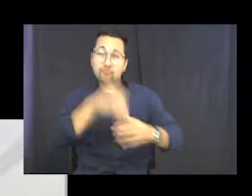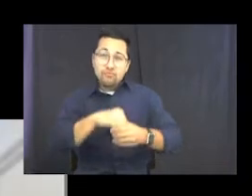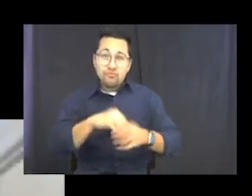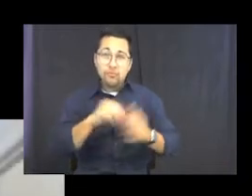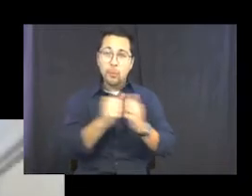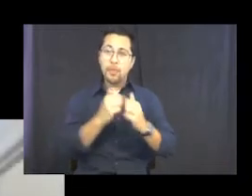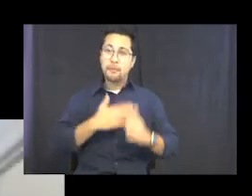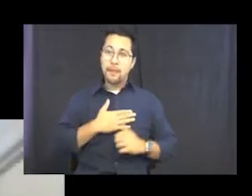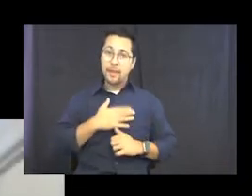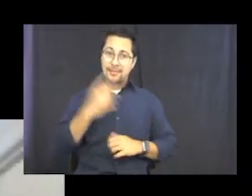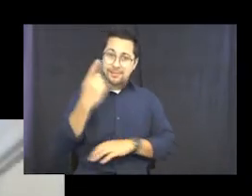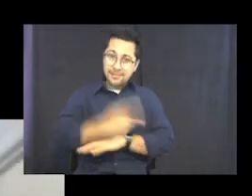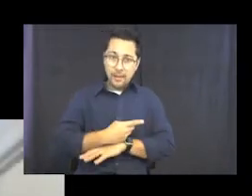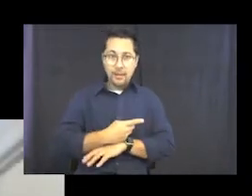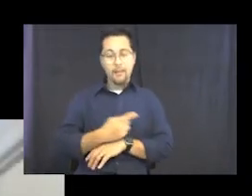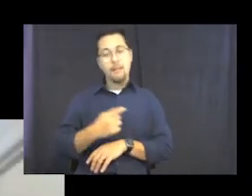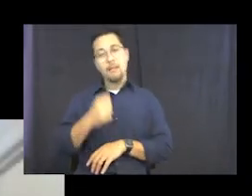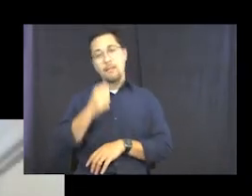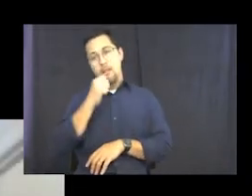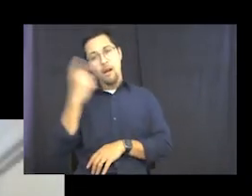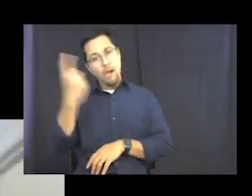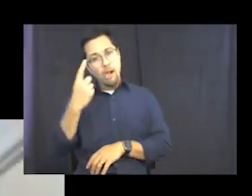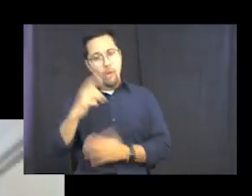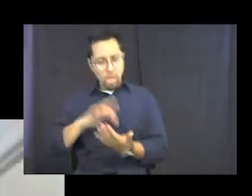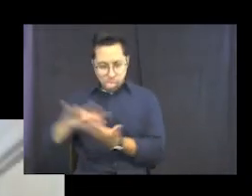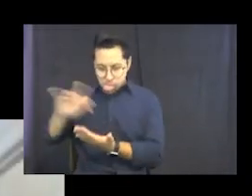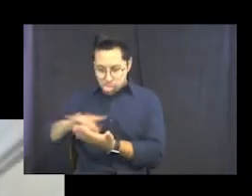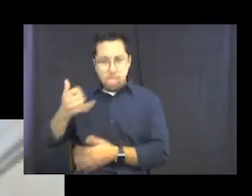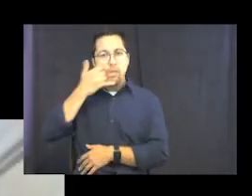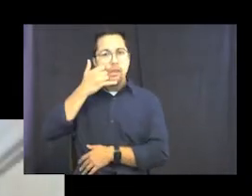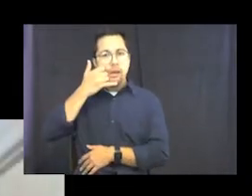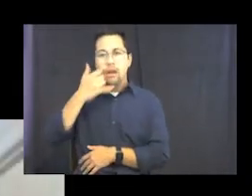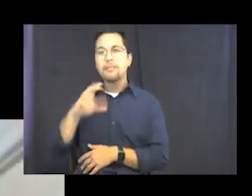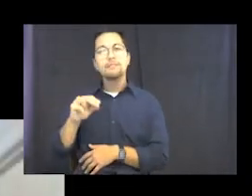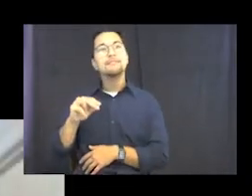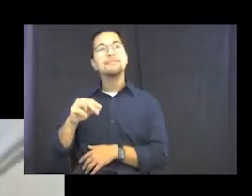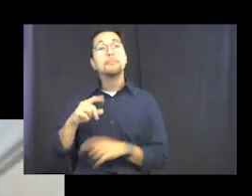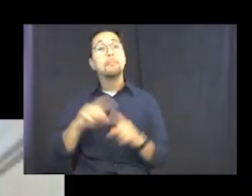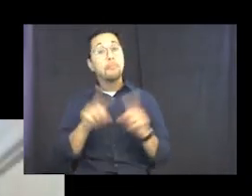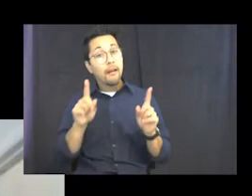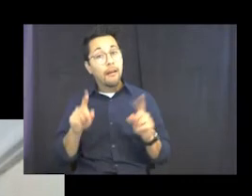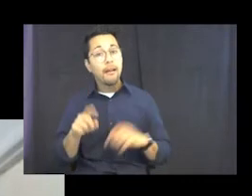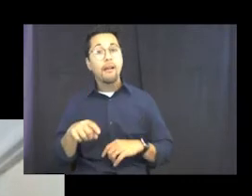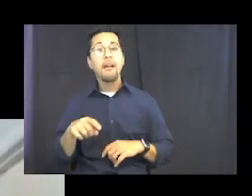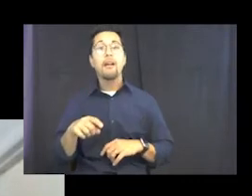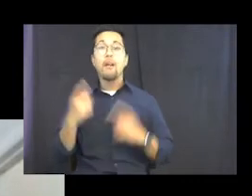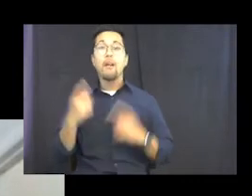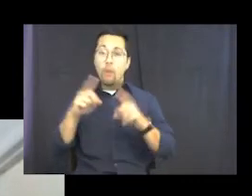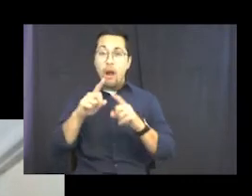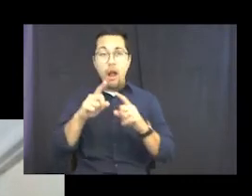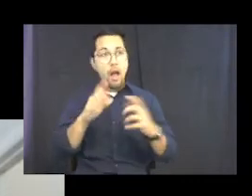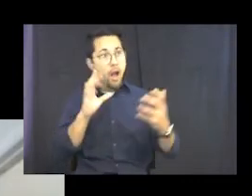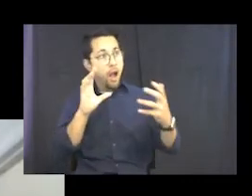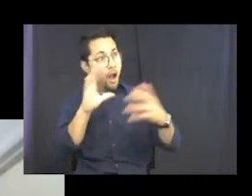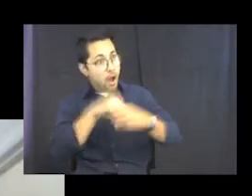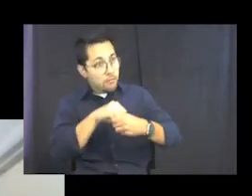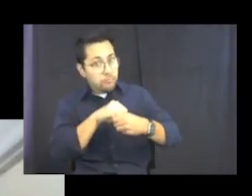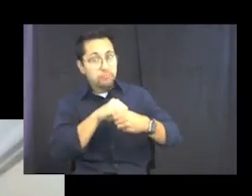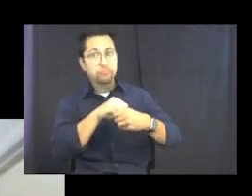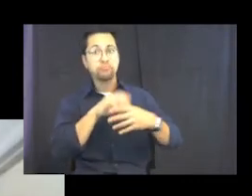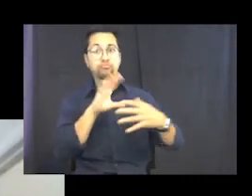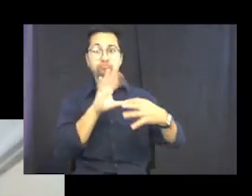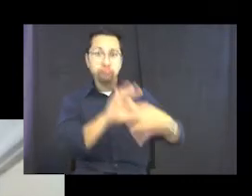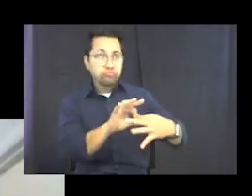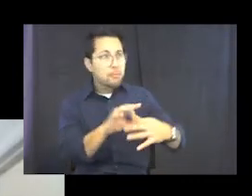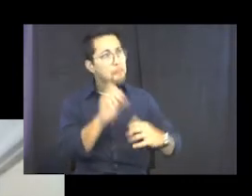my day. In other words, not always on their phone, but also while they're engaged and asking